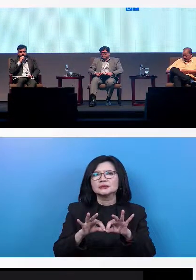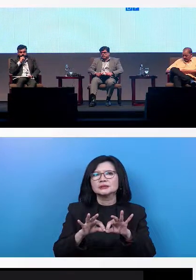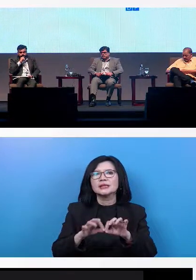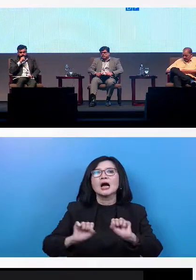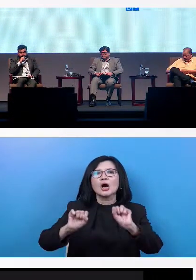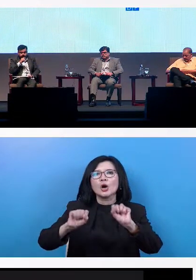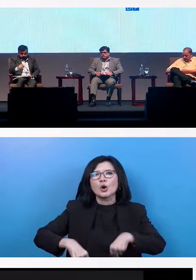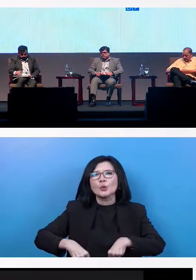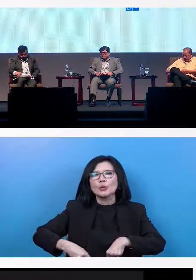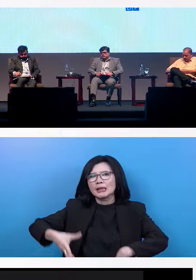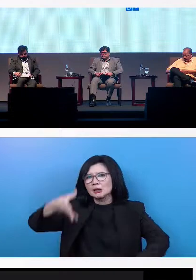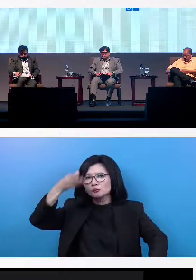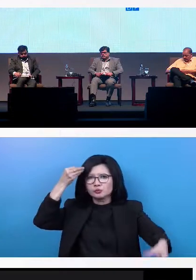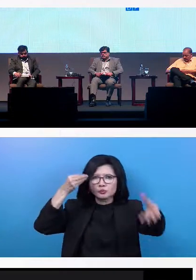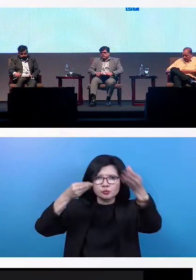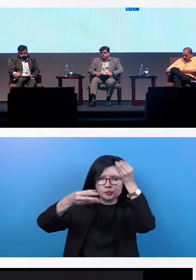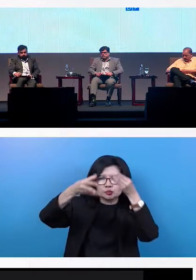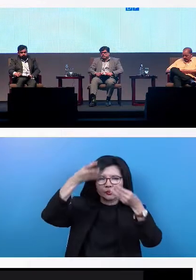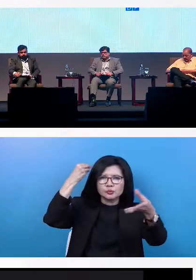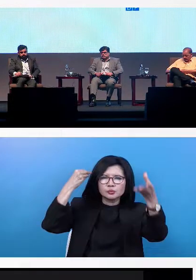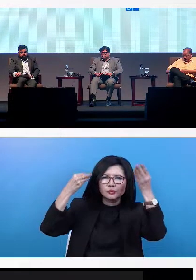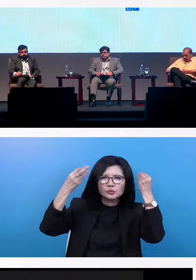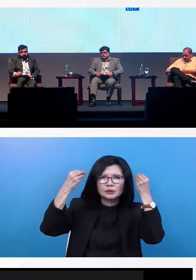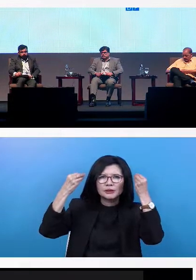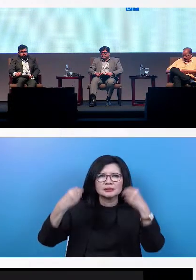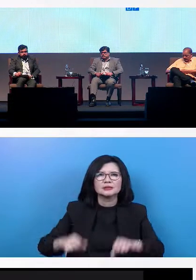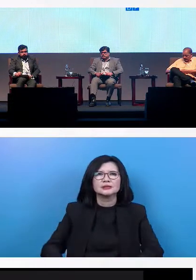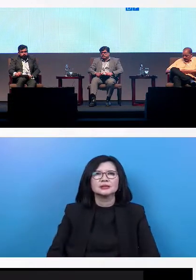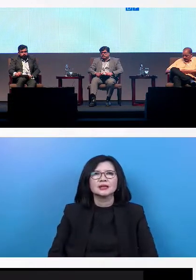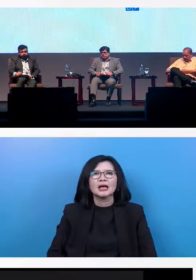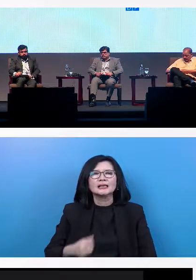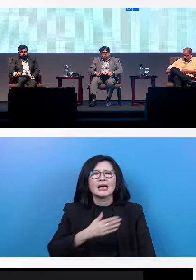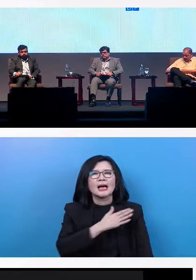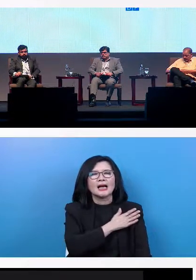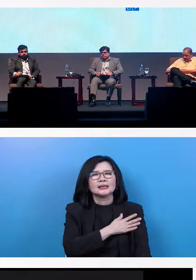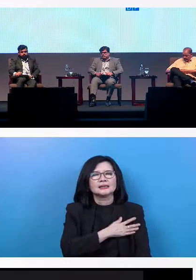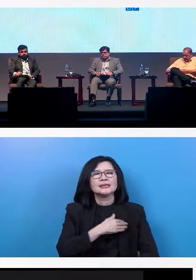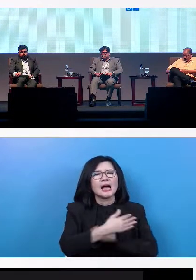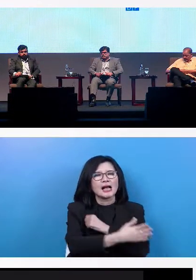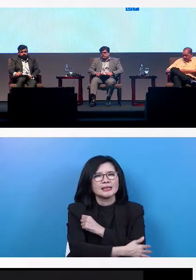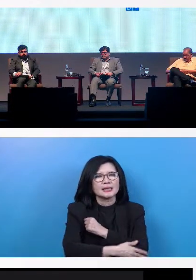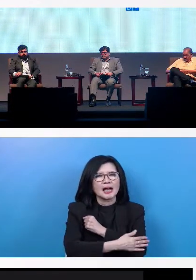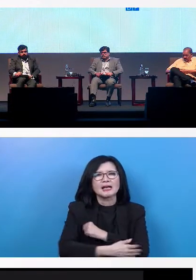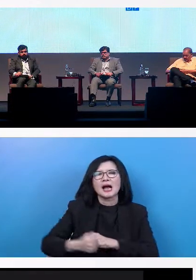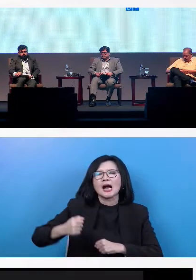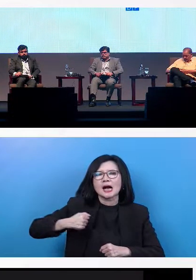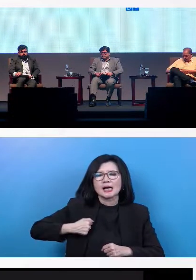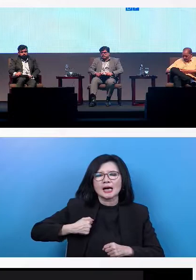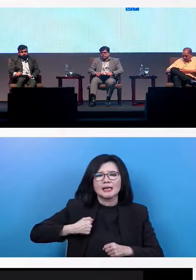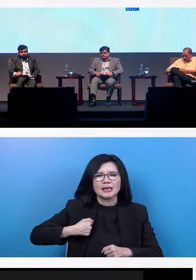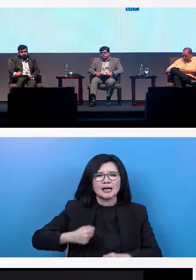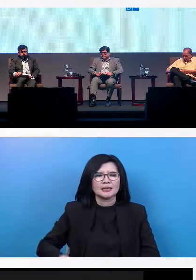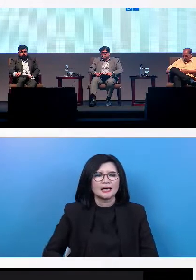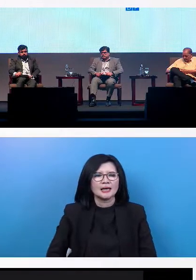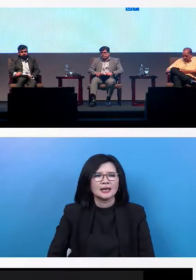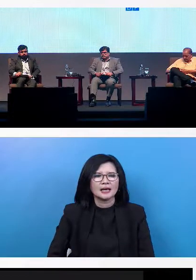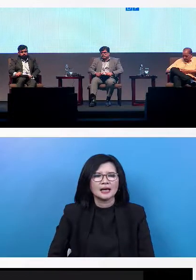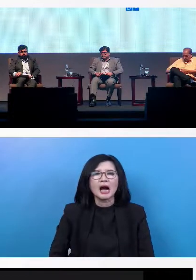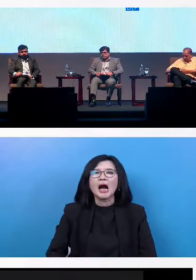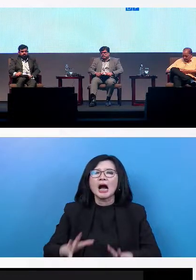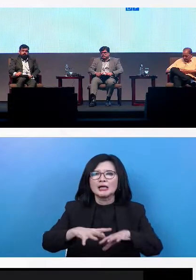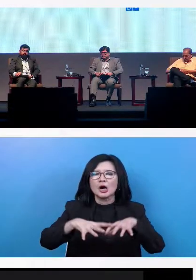a conference in Canada last month. And Rob Wesling runs the Corporators, which is about third biggest insurer in